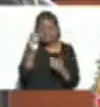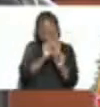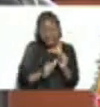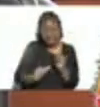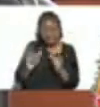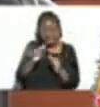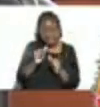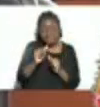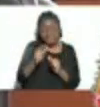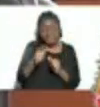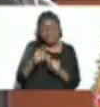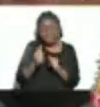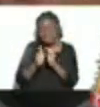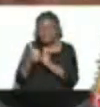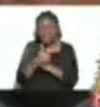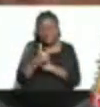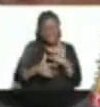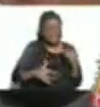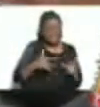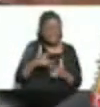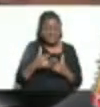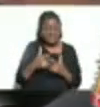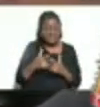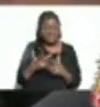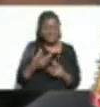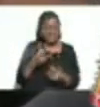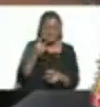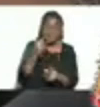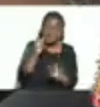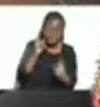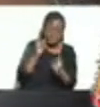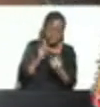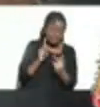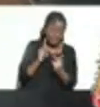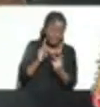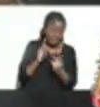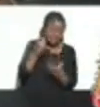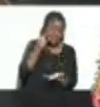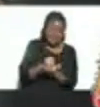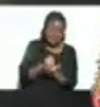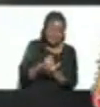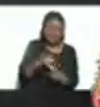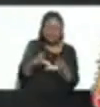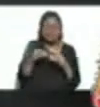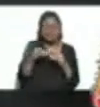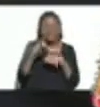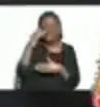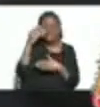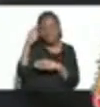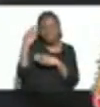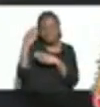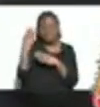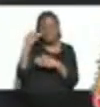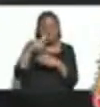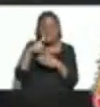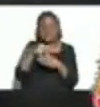everybody is beyond excited. The perfect stamp of approval for the Bahamas headed into 2024. CEO of the